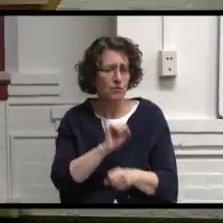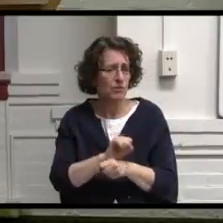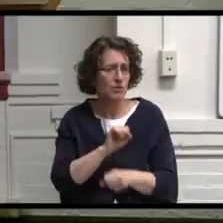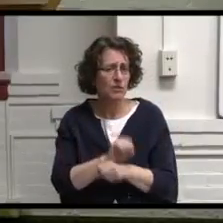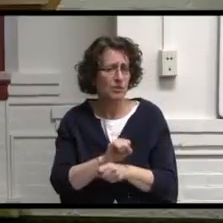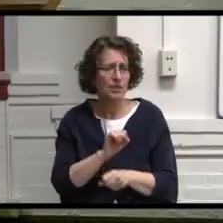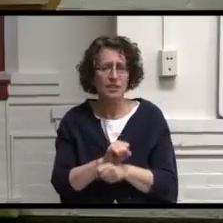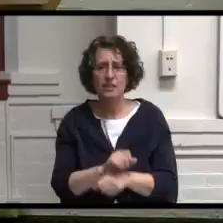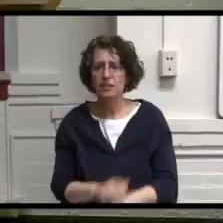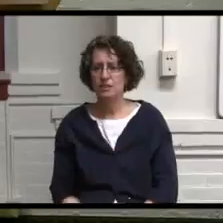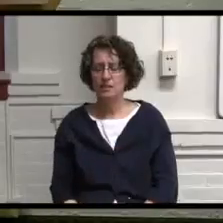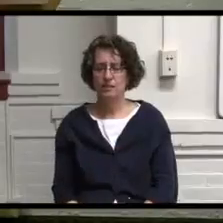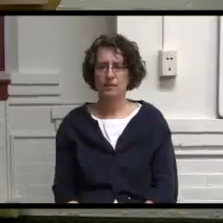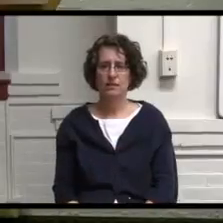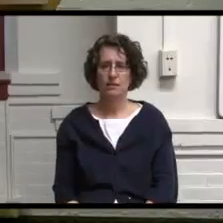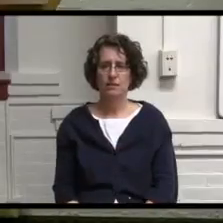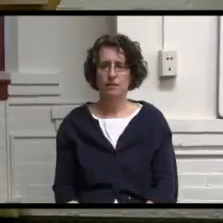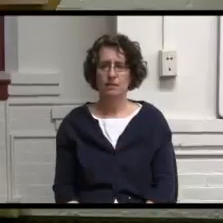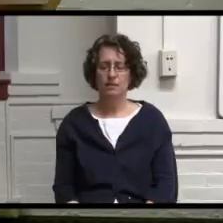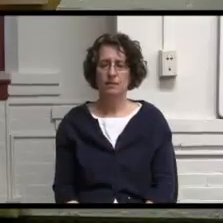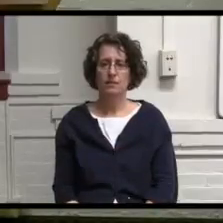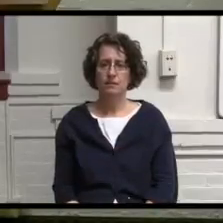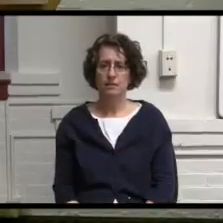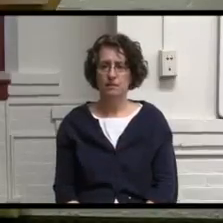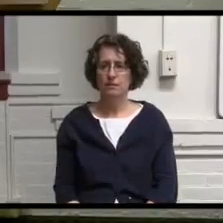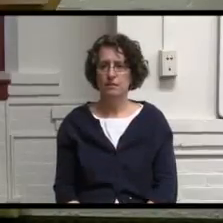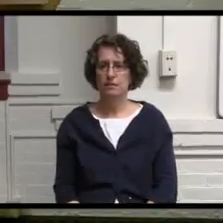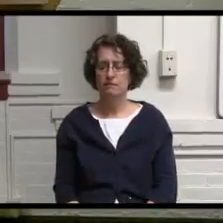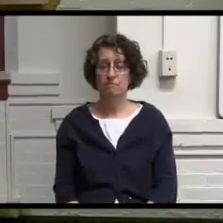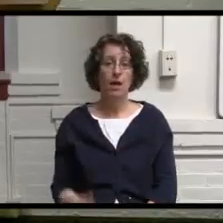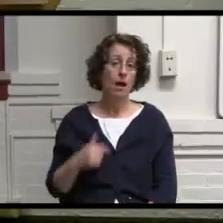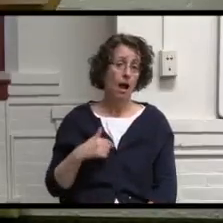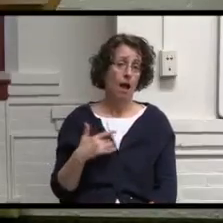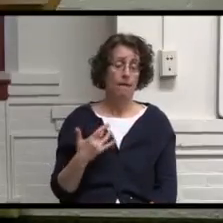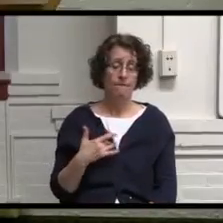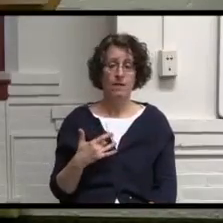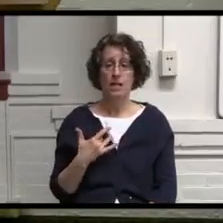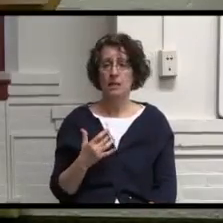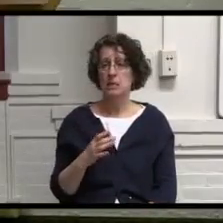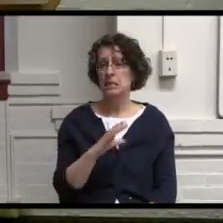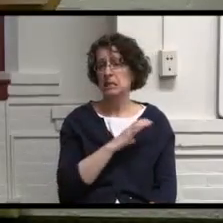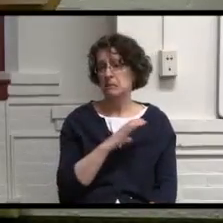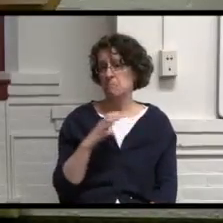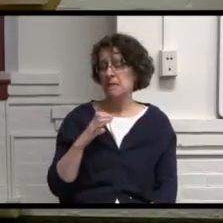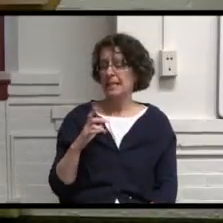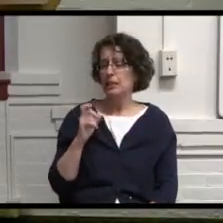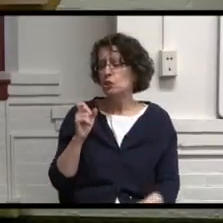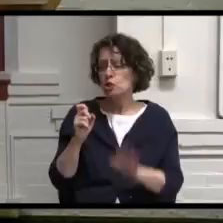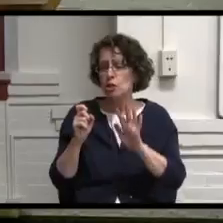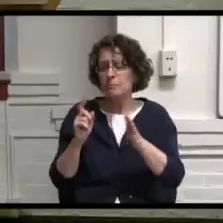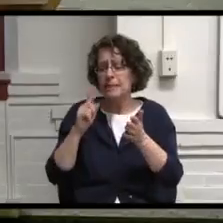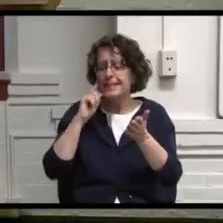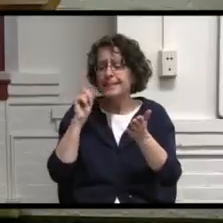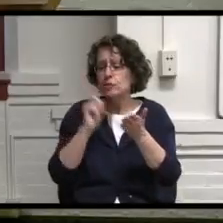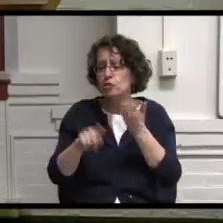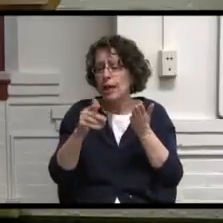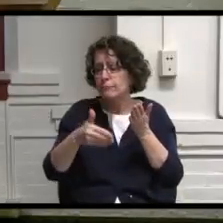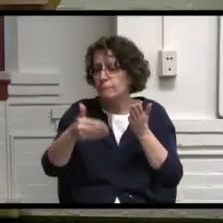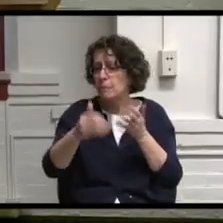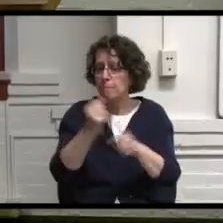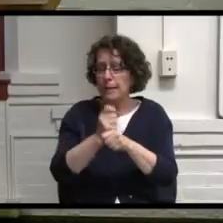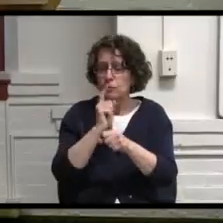I shan't be there anymore. The committee, in my estimation, should be looking to see that things are running